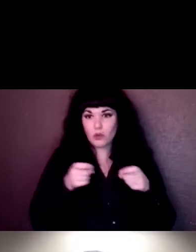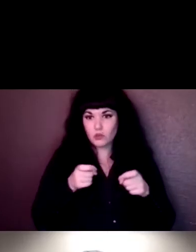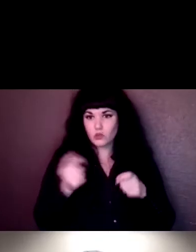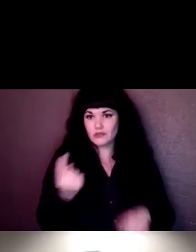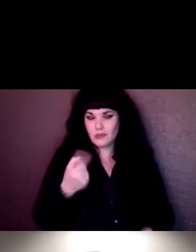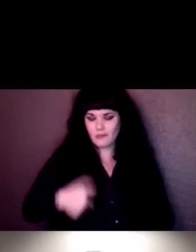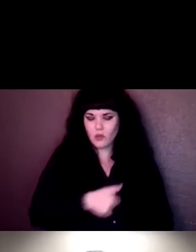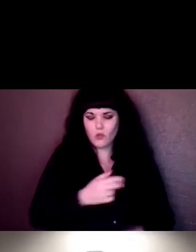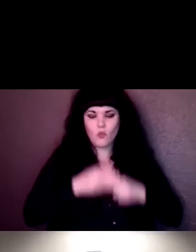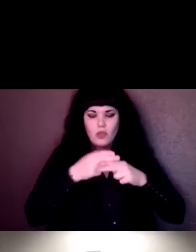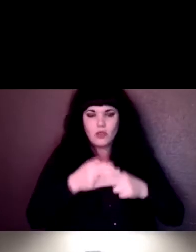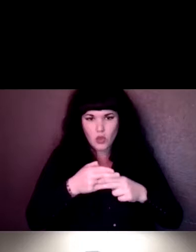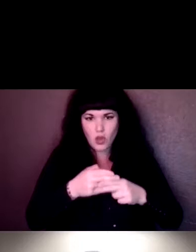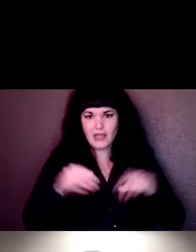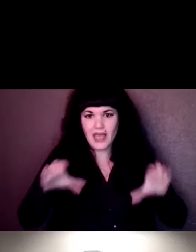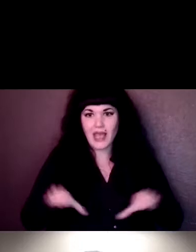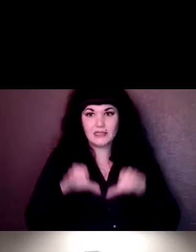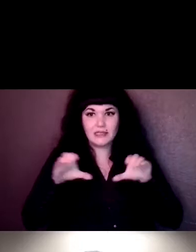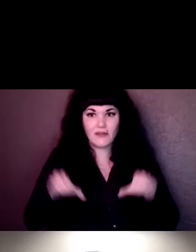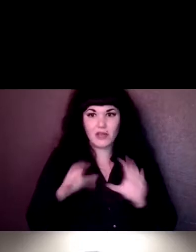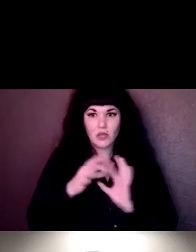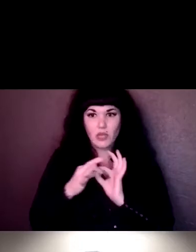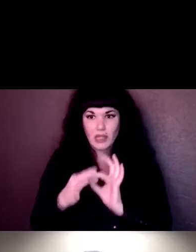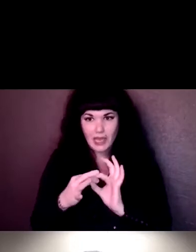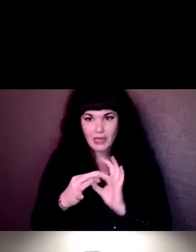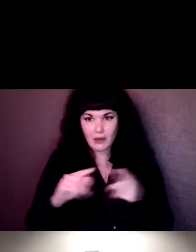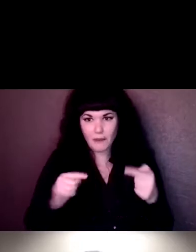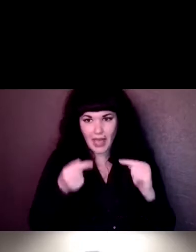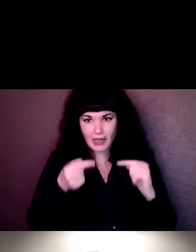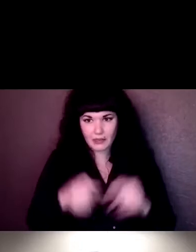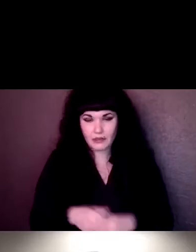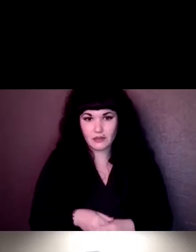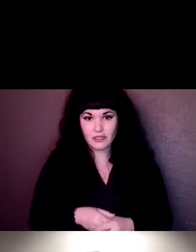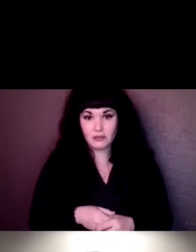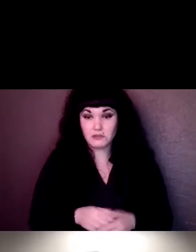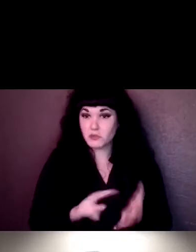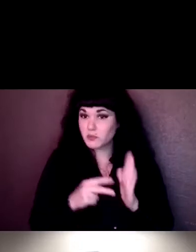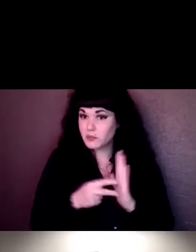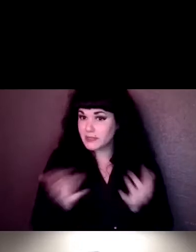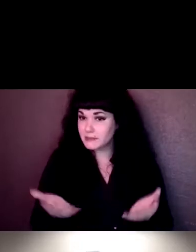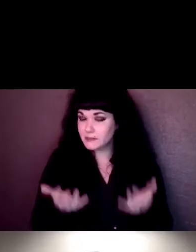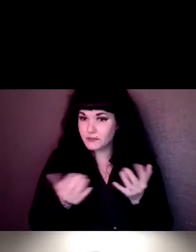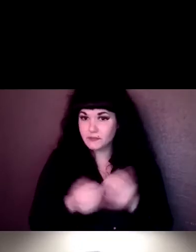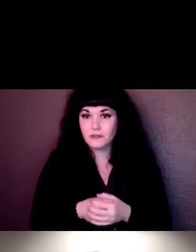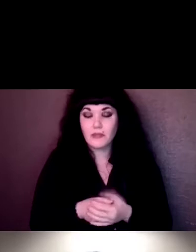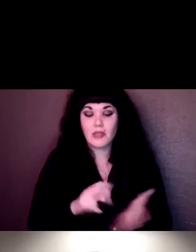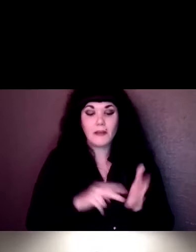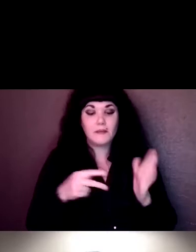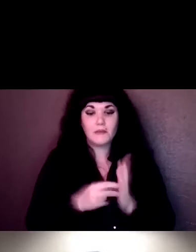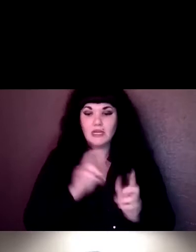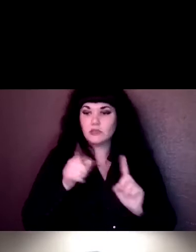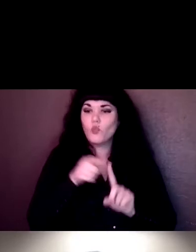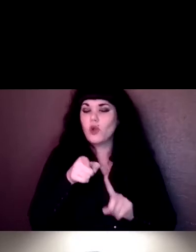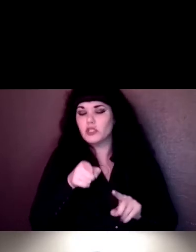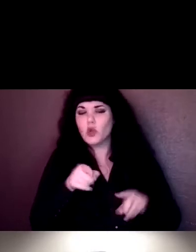we call activity-related pain. Activity-related pain is simply pain that rises upon further activity. It